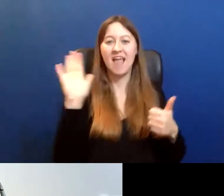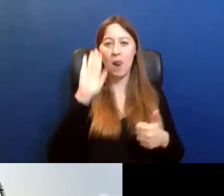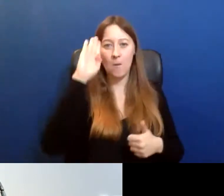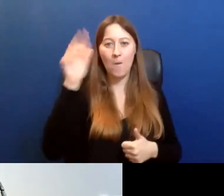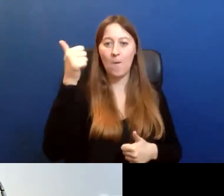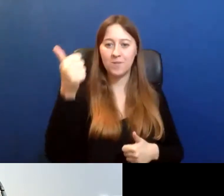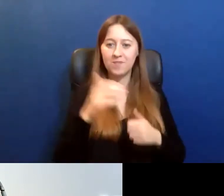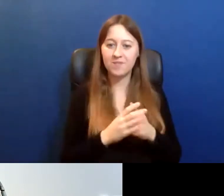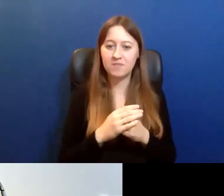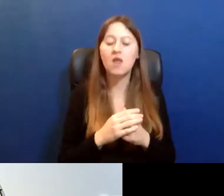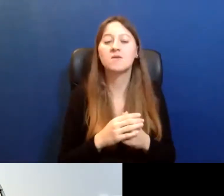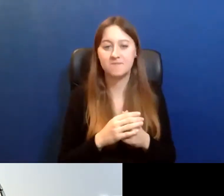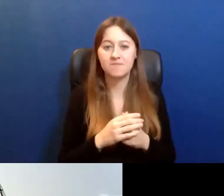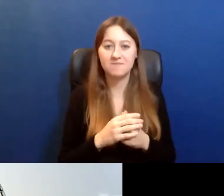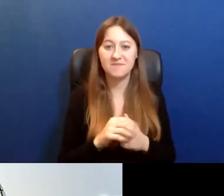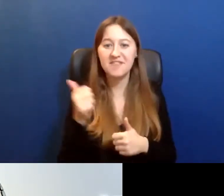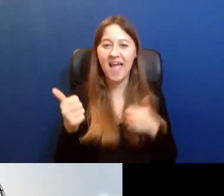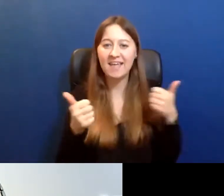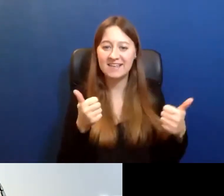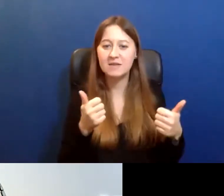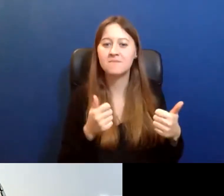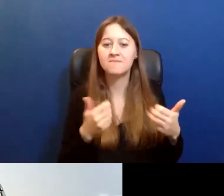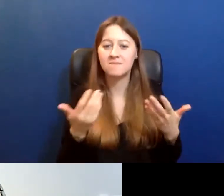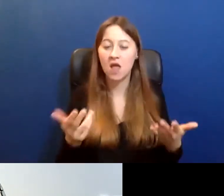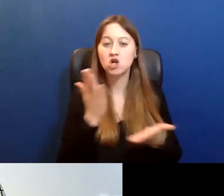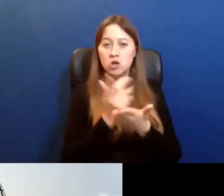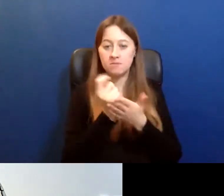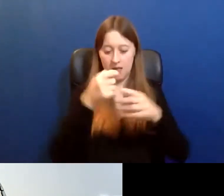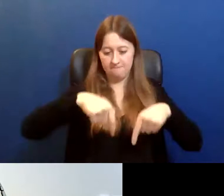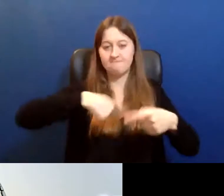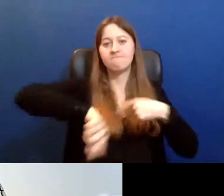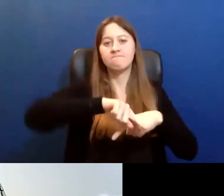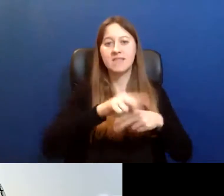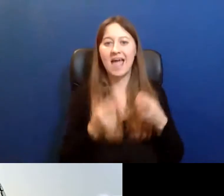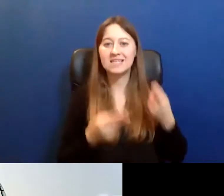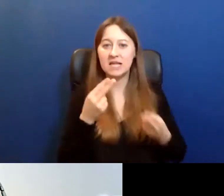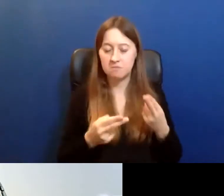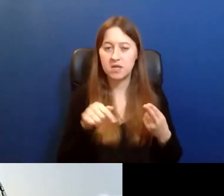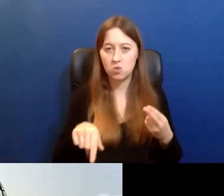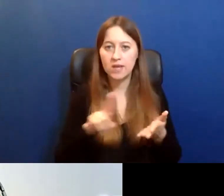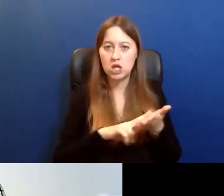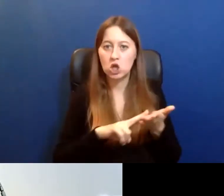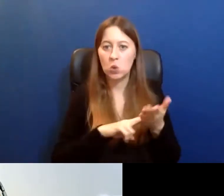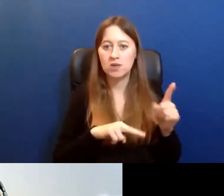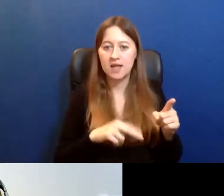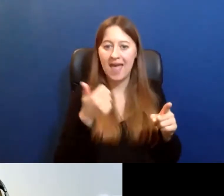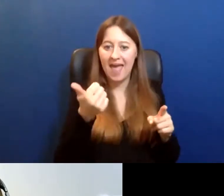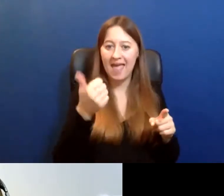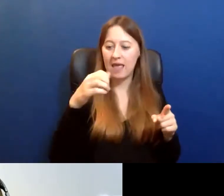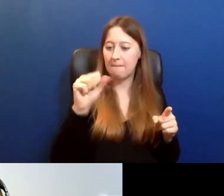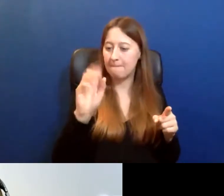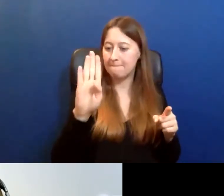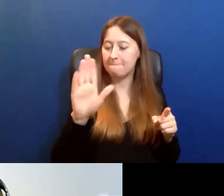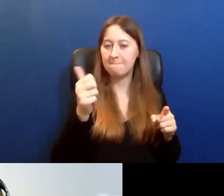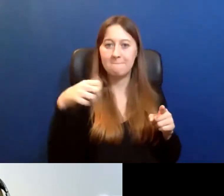So sometimes we would use, as part of our own assessments, would be the ABAS, which